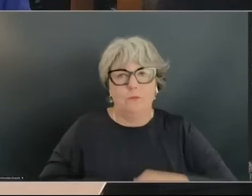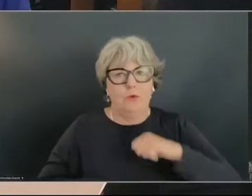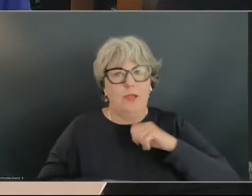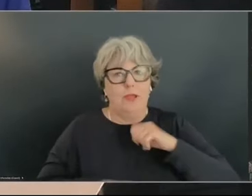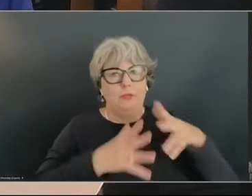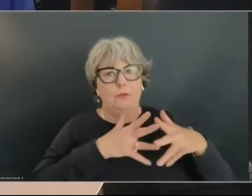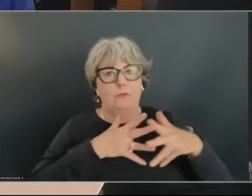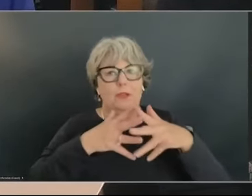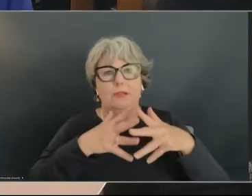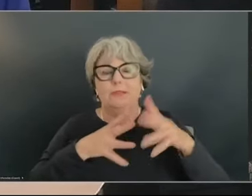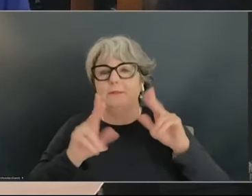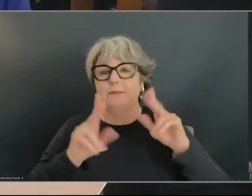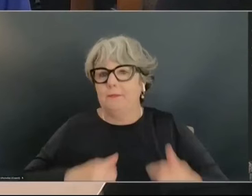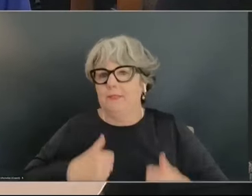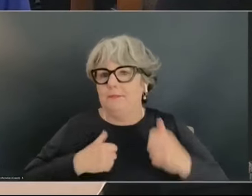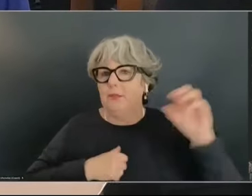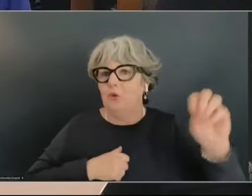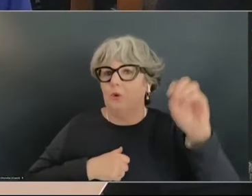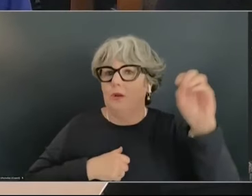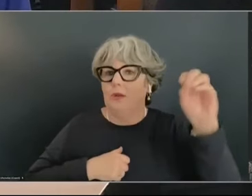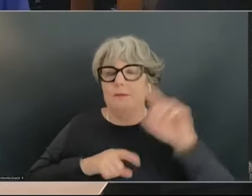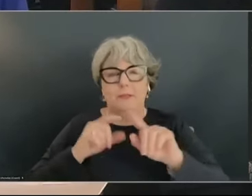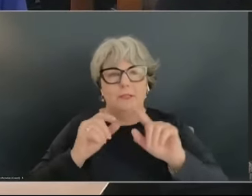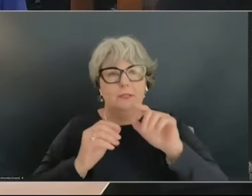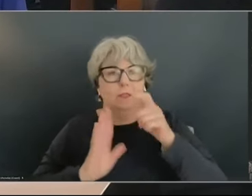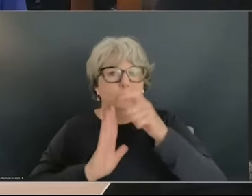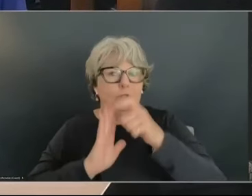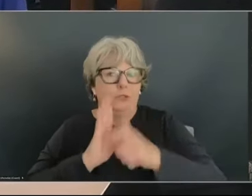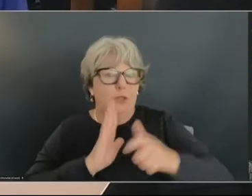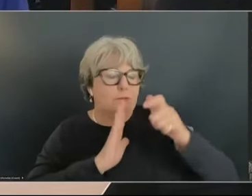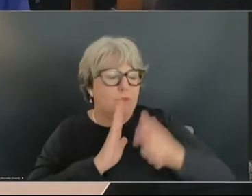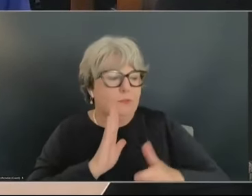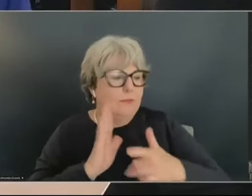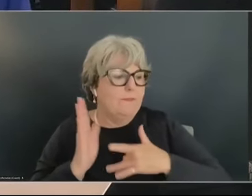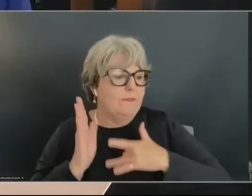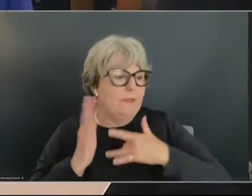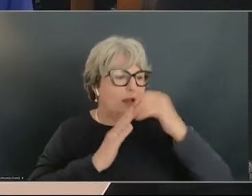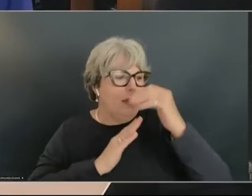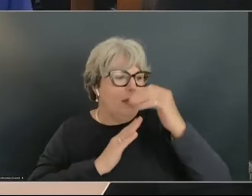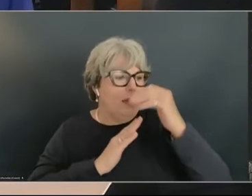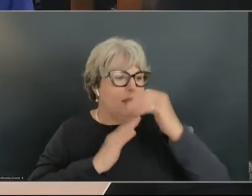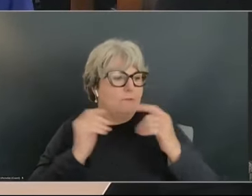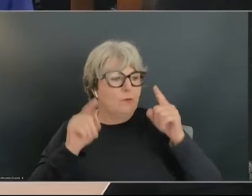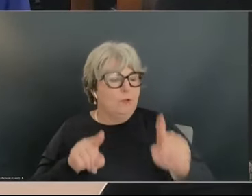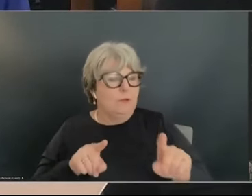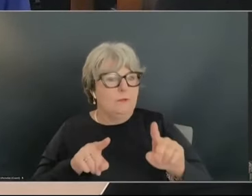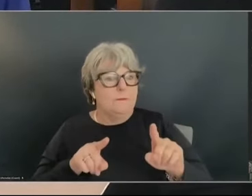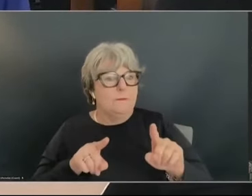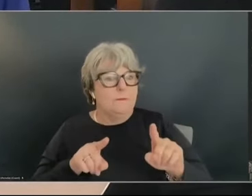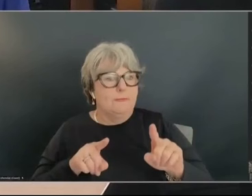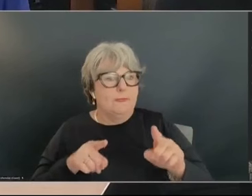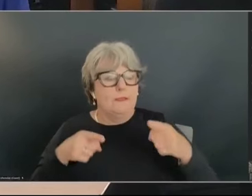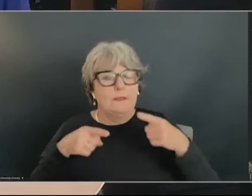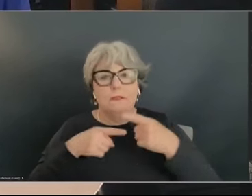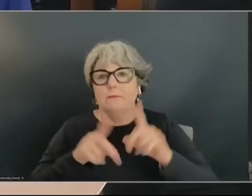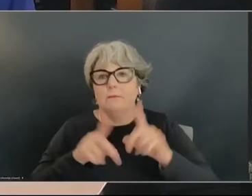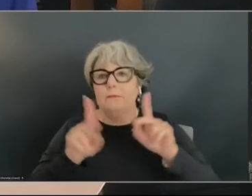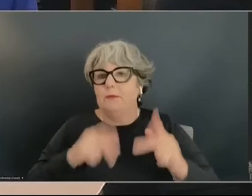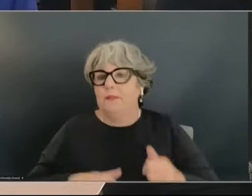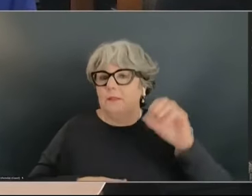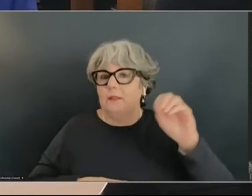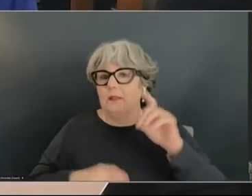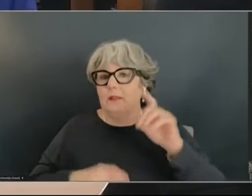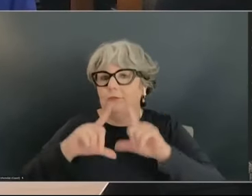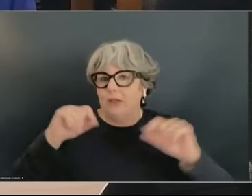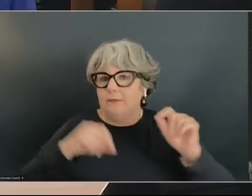Oregonians. However, there are chapters that also make us feel uncomfortable. The internment of Oregonians of Japanese ancestry should